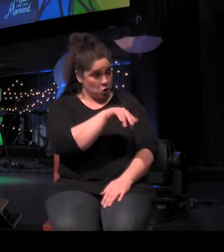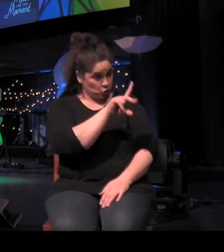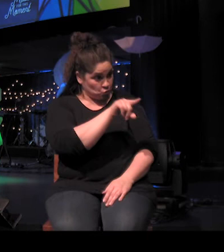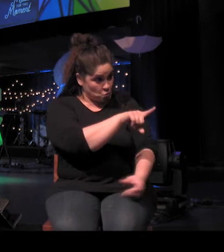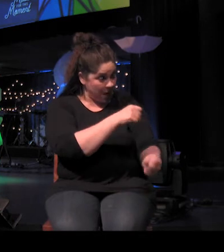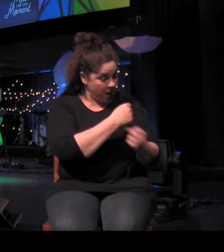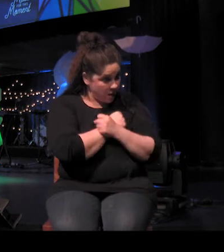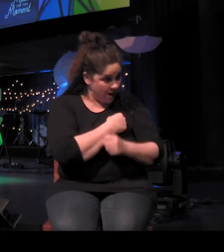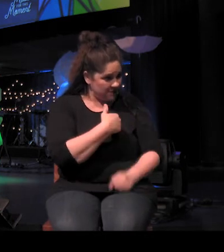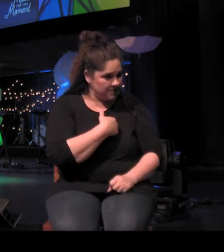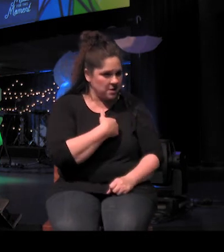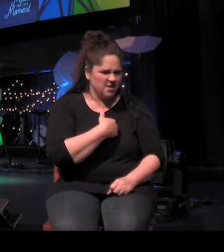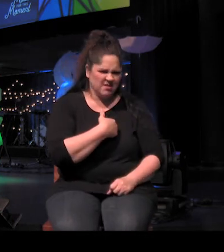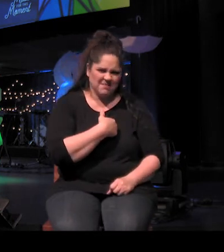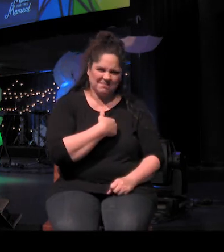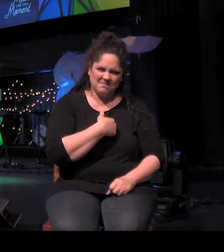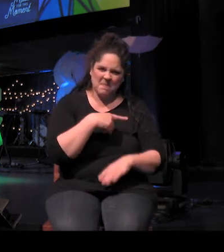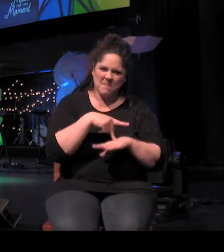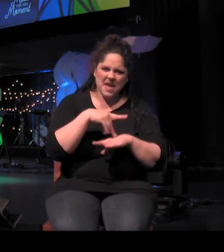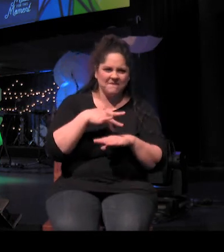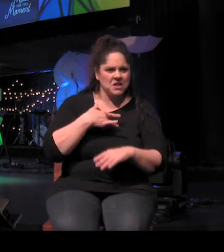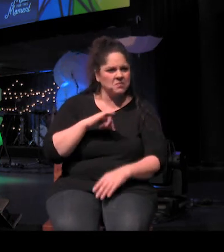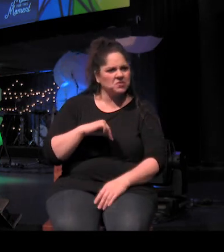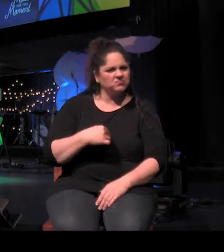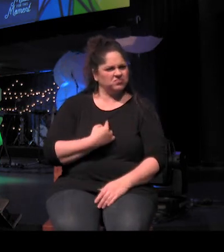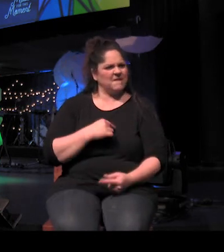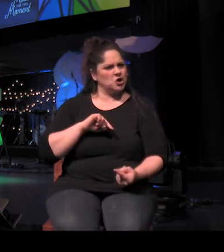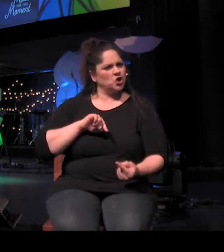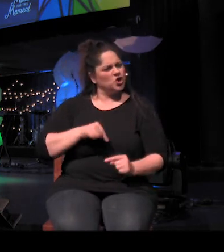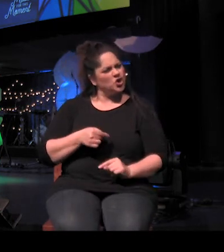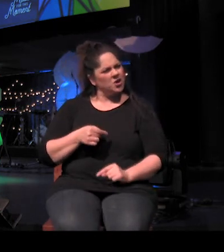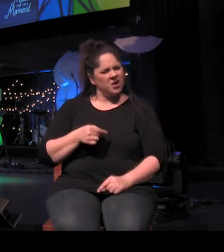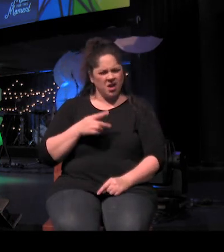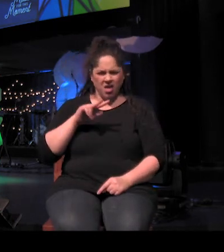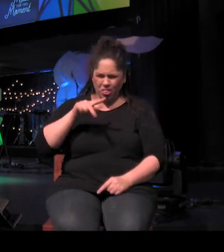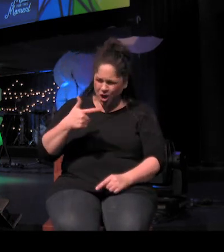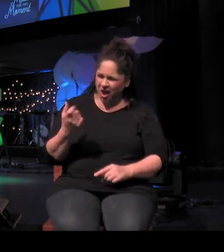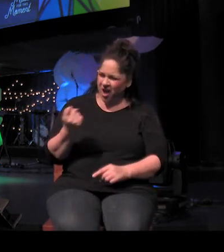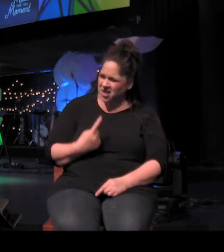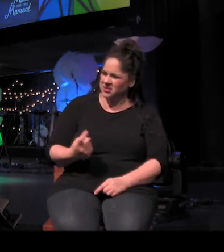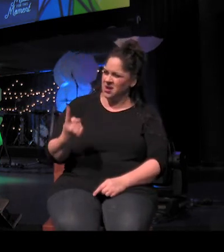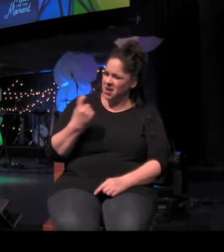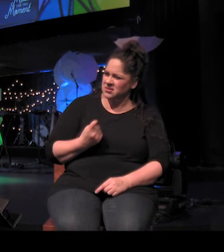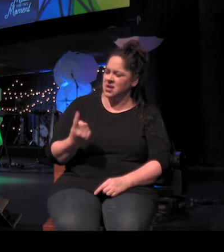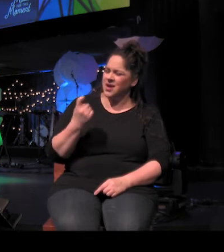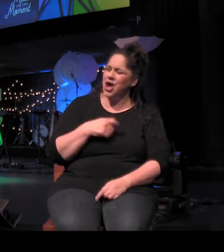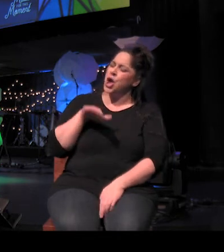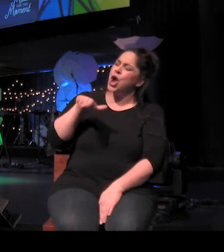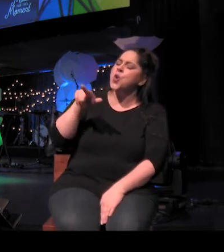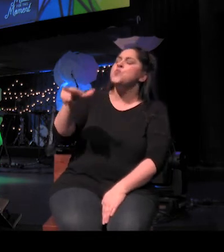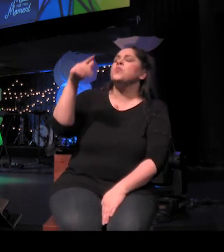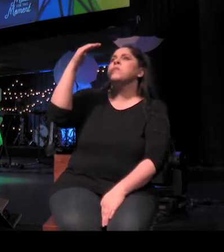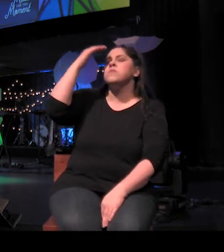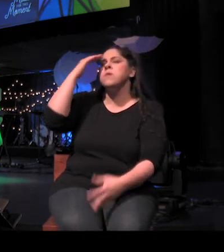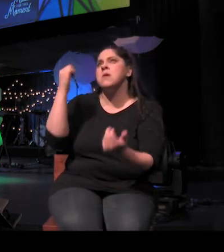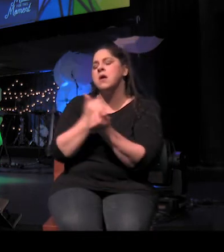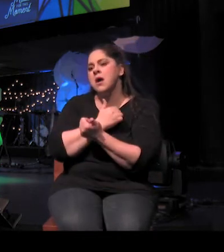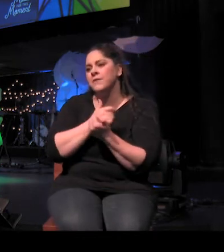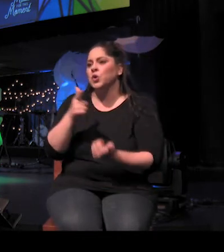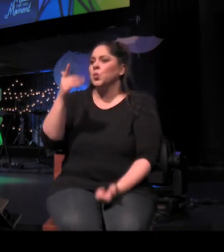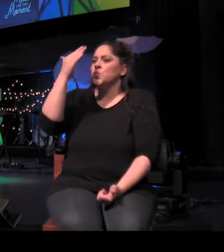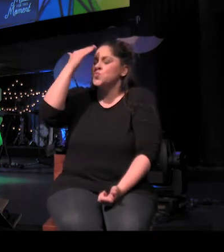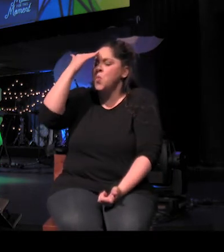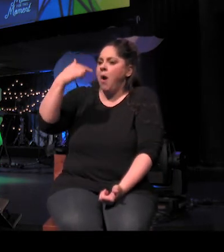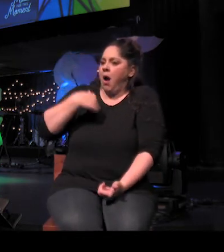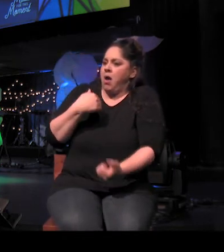me?" Peter was hurt that Jesus asked the question a third time, and he said, "Lord, you know everything. You know that I love you."